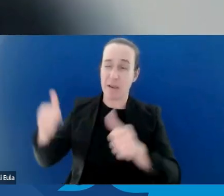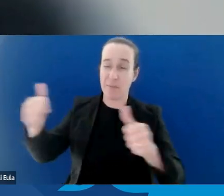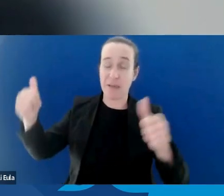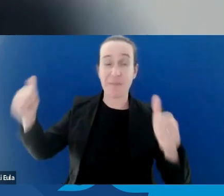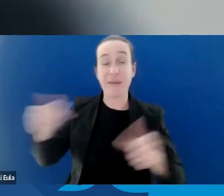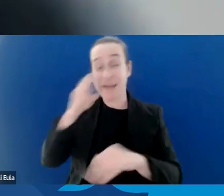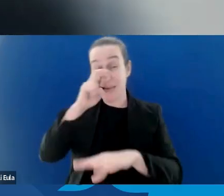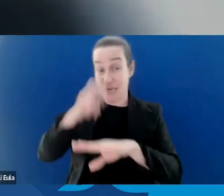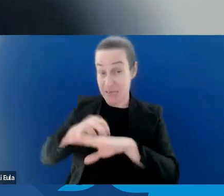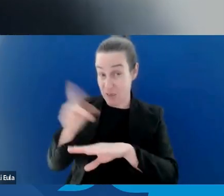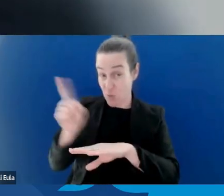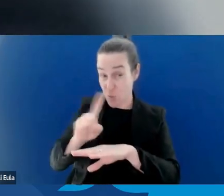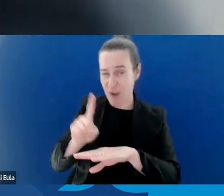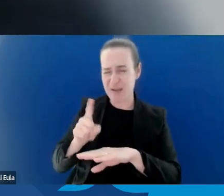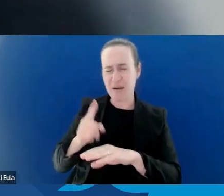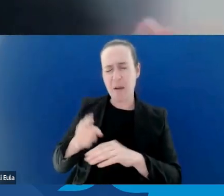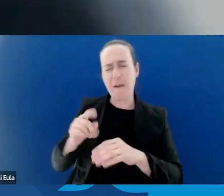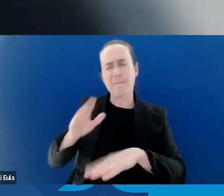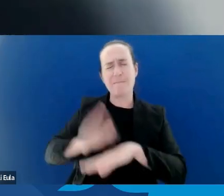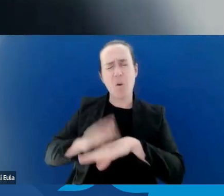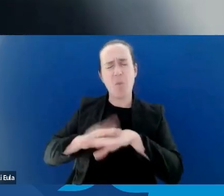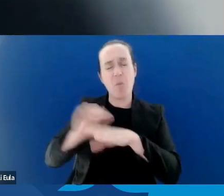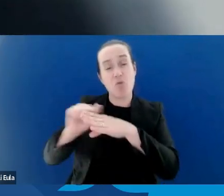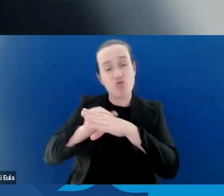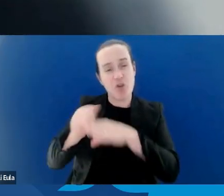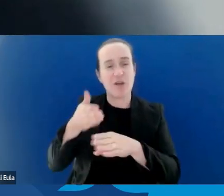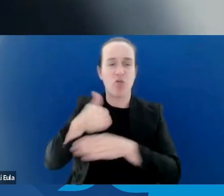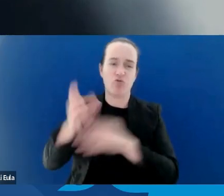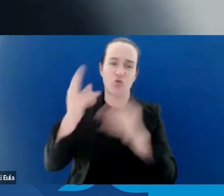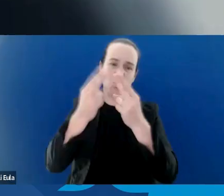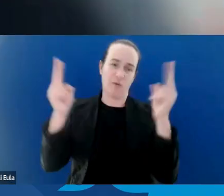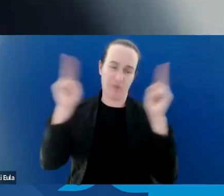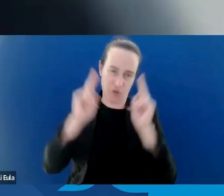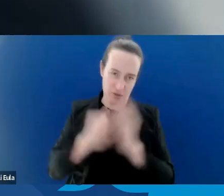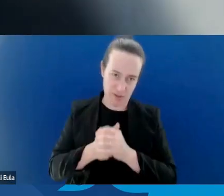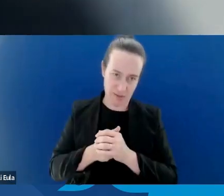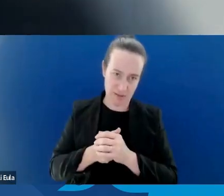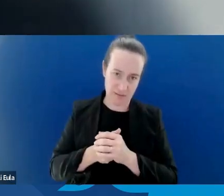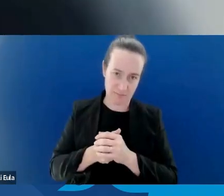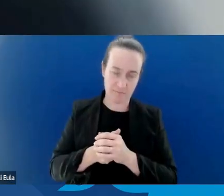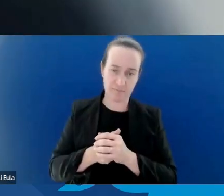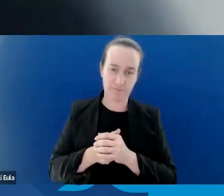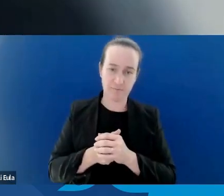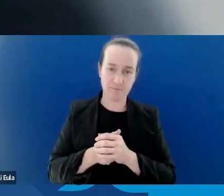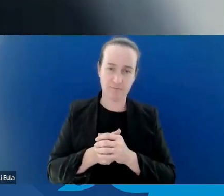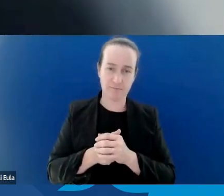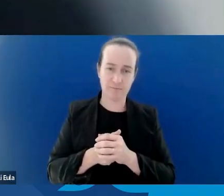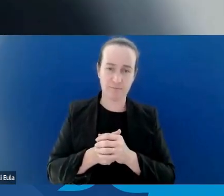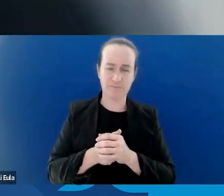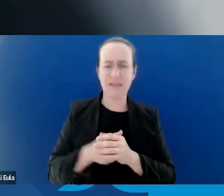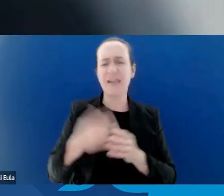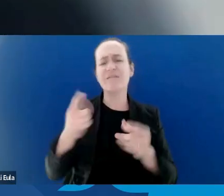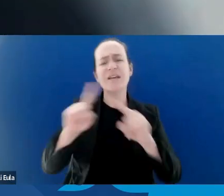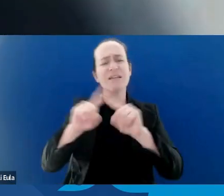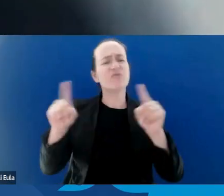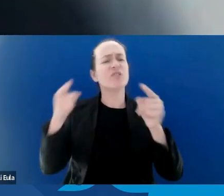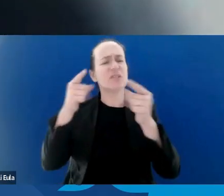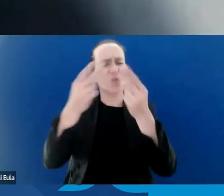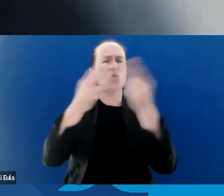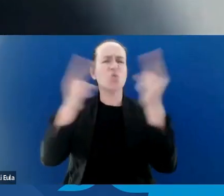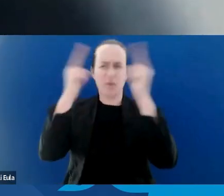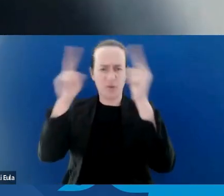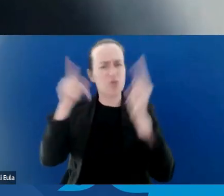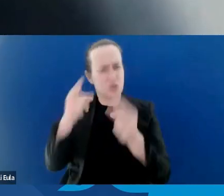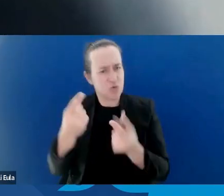needed at universities level, and that is totally possible. Academic institutes, that is what they do by nature.